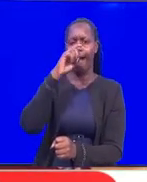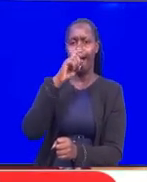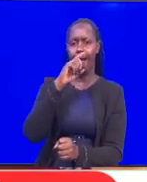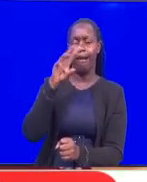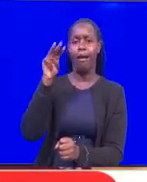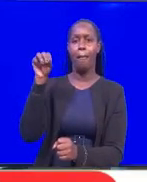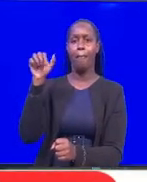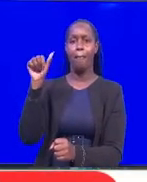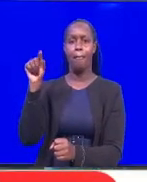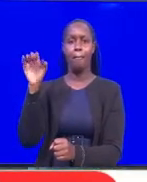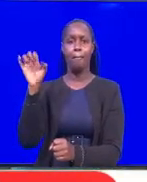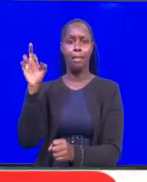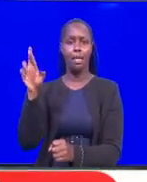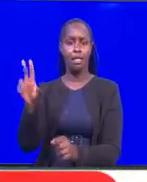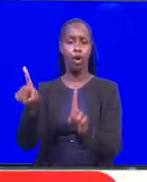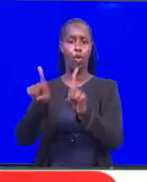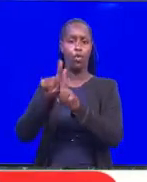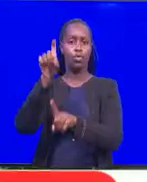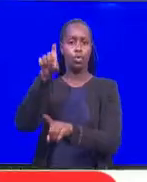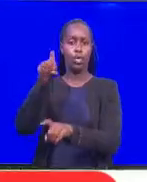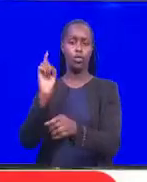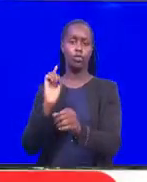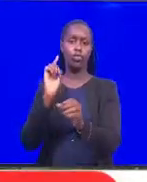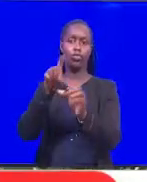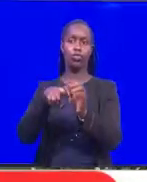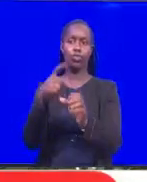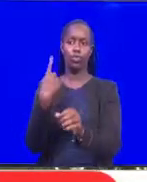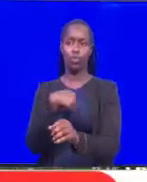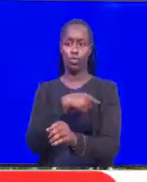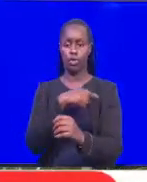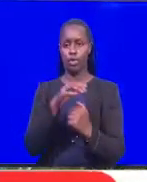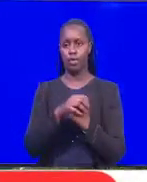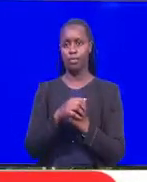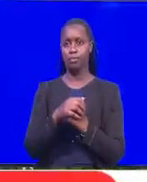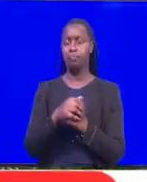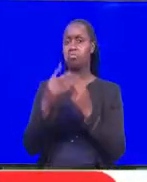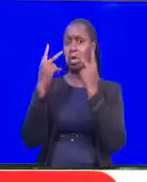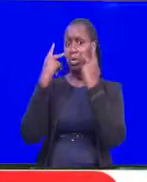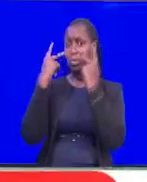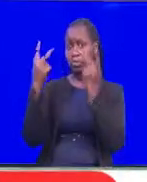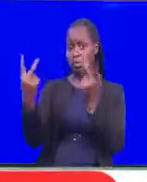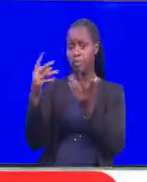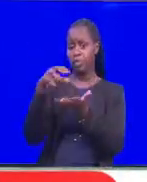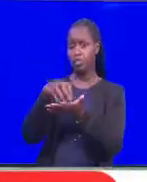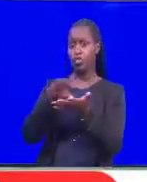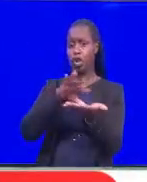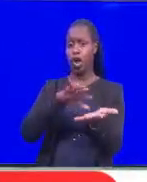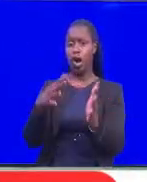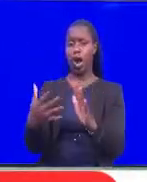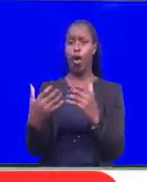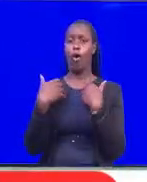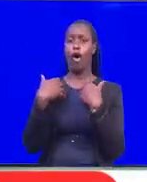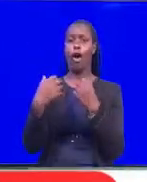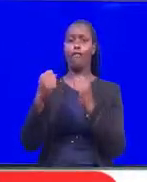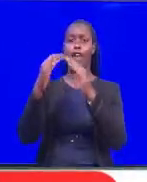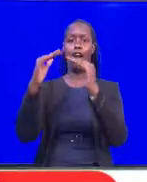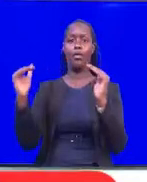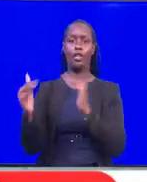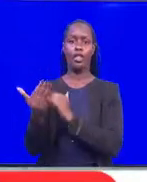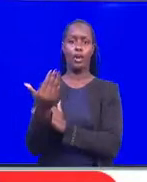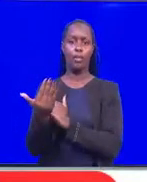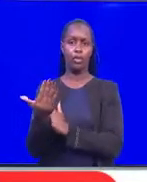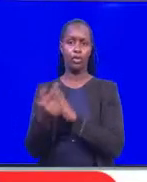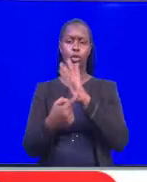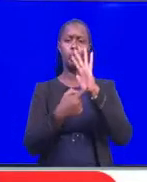need to protect the profession. It was business as usual at the Afia House building for the better part of Thursday morning, a sharp contrast to what